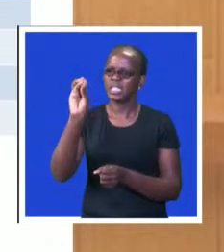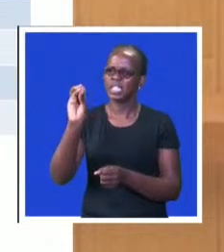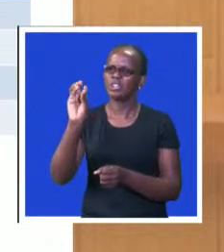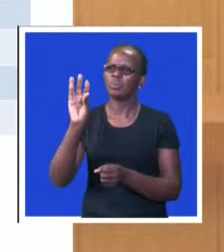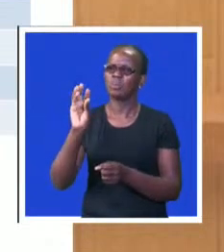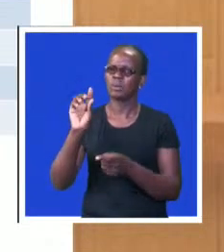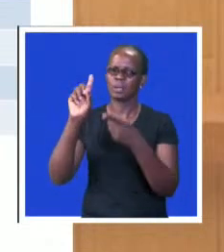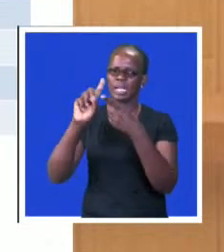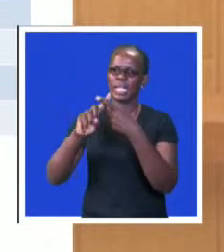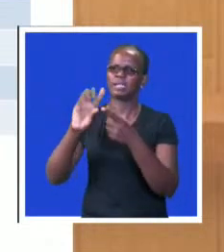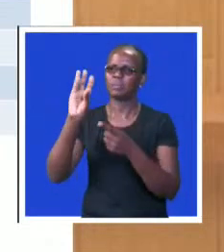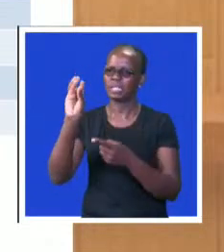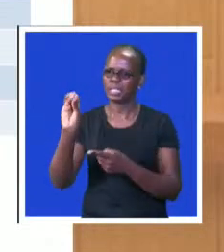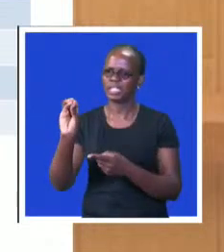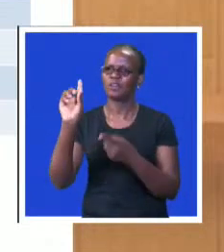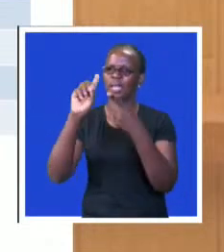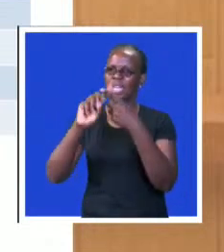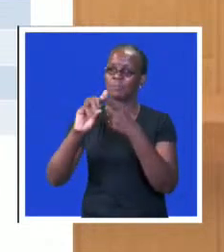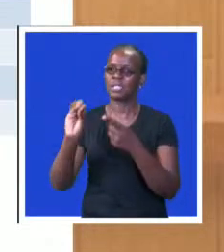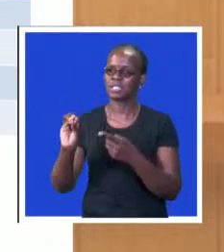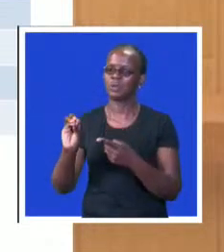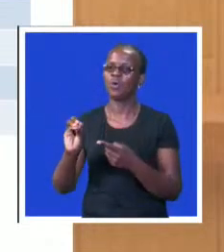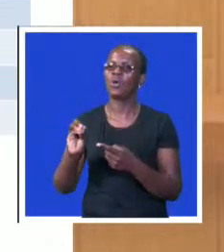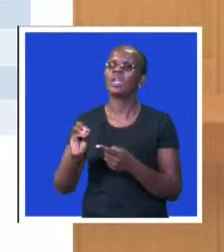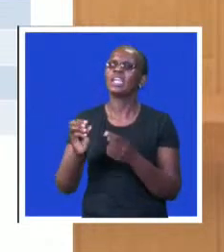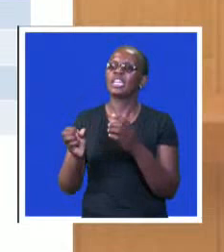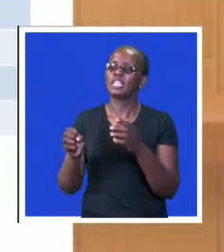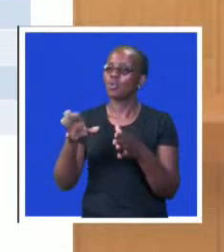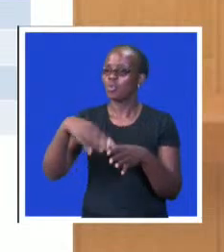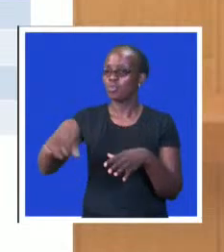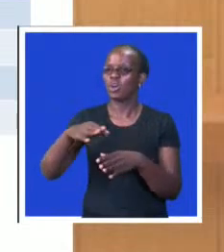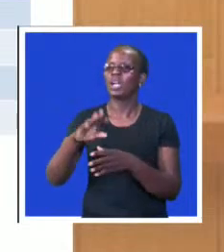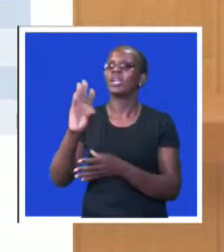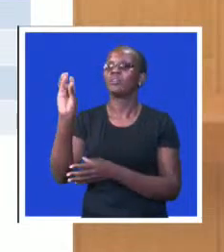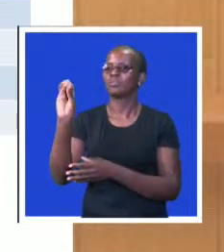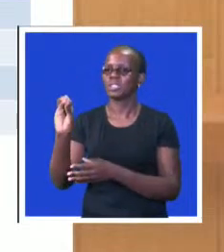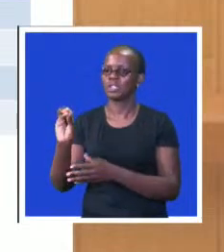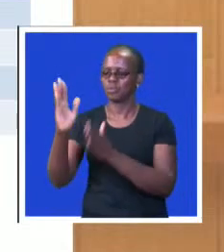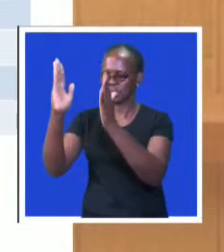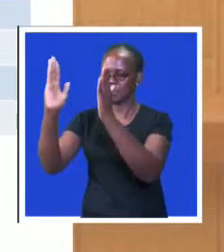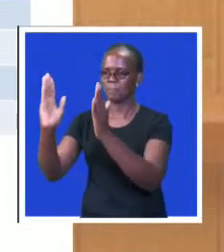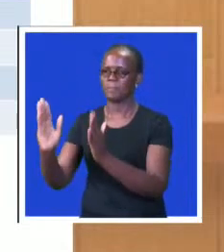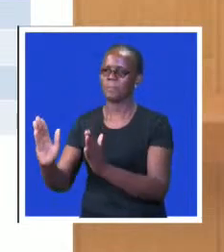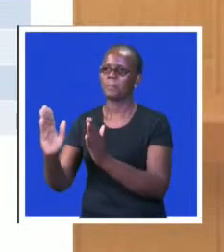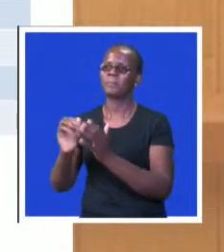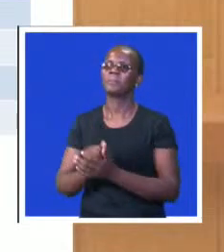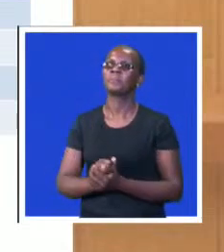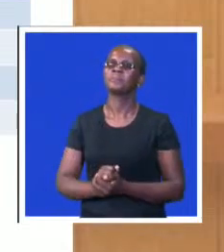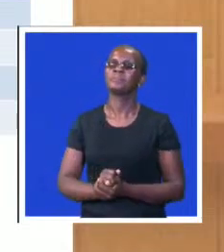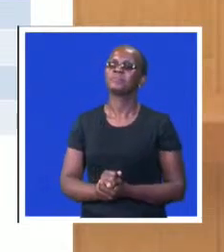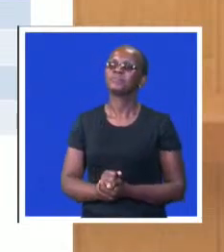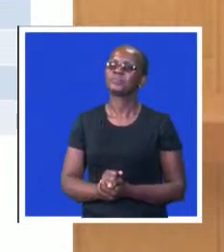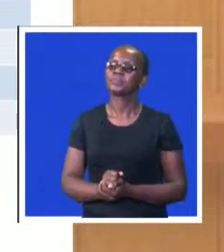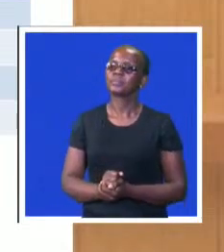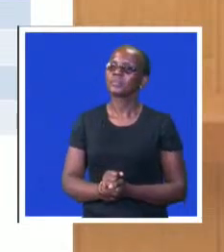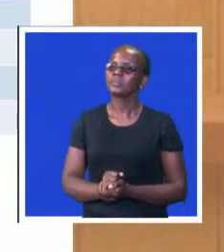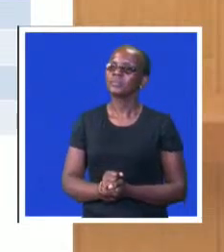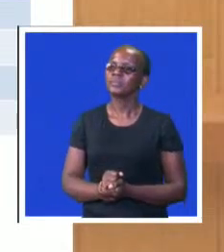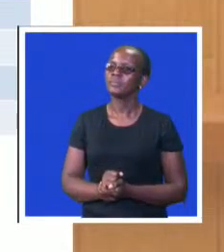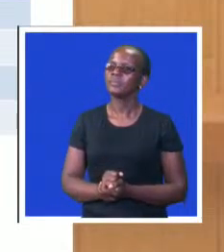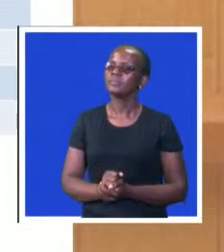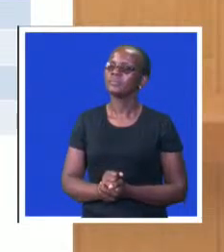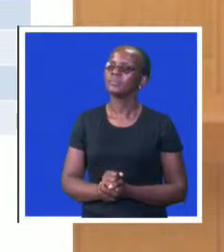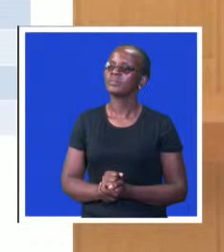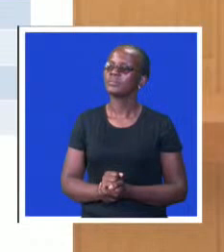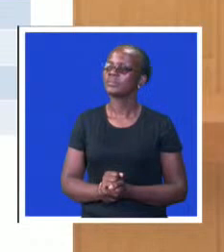0 plus 0, and we also get 0. We place the 0 just under the second